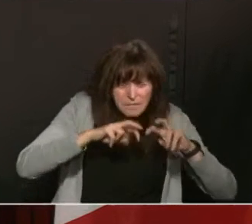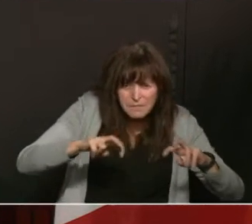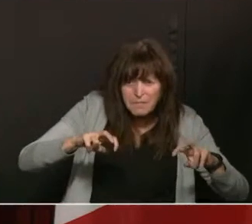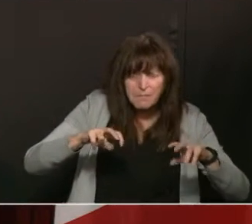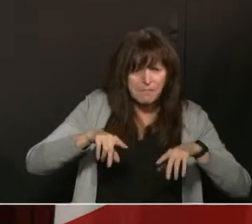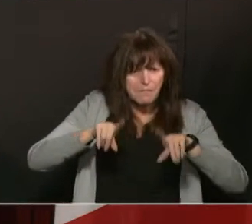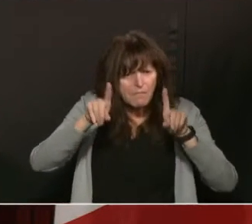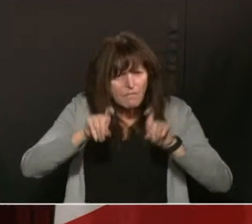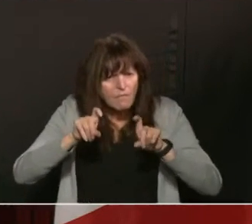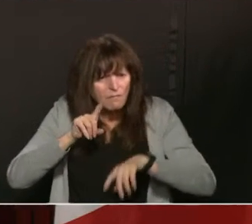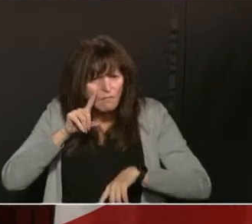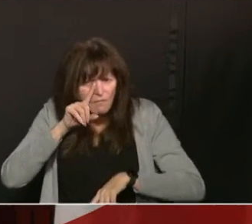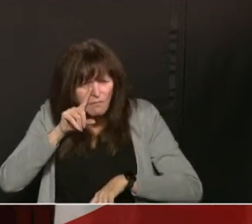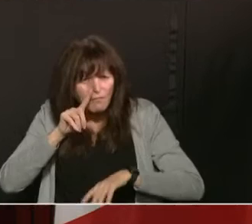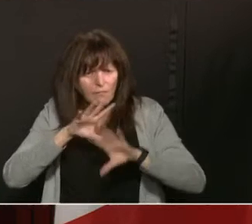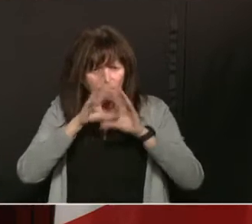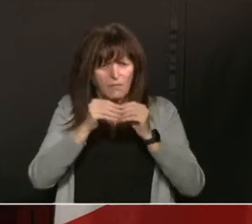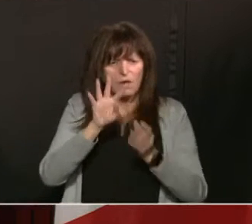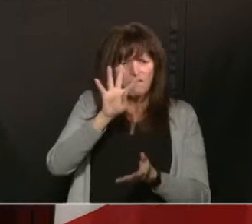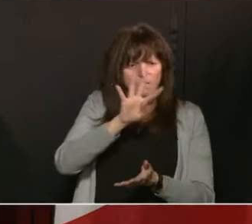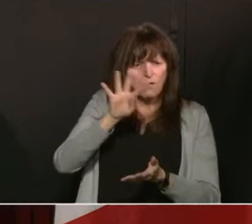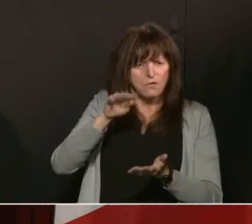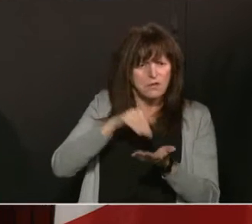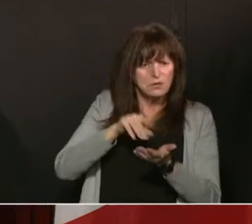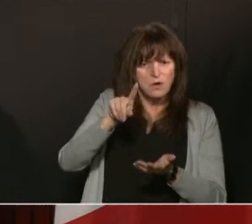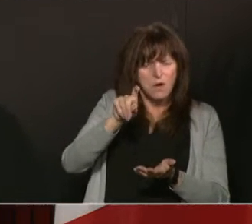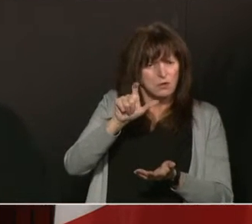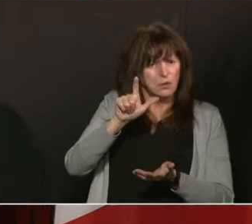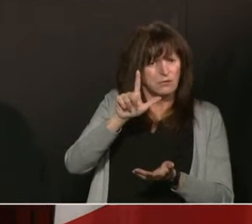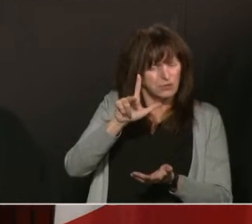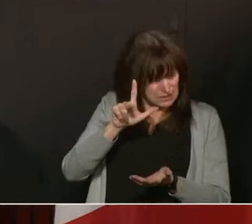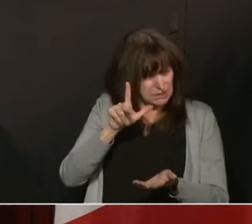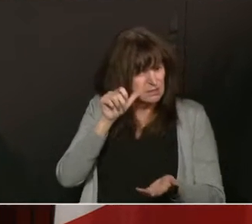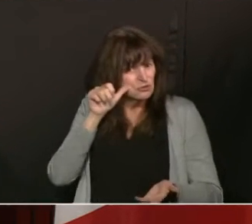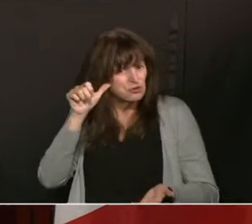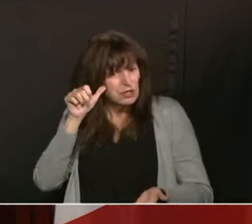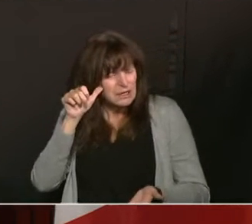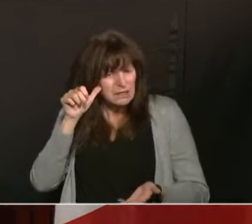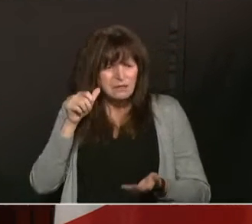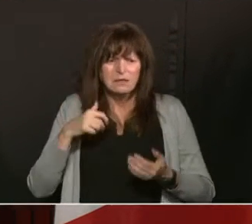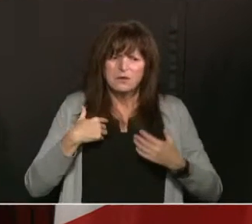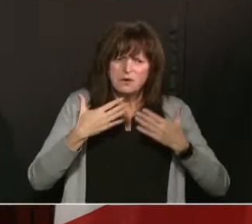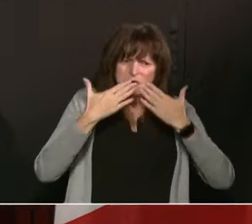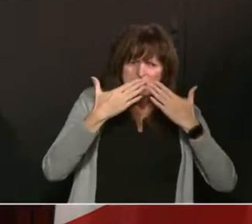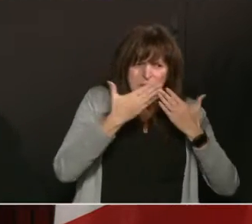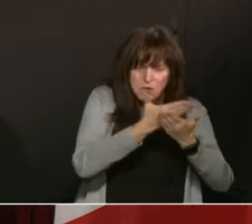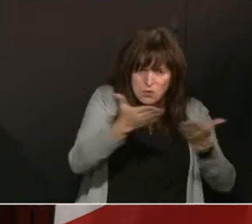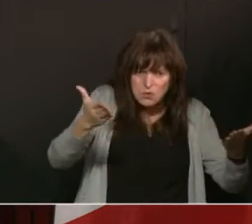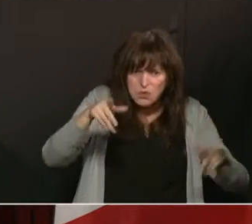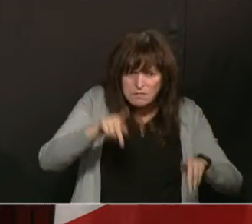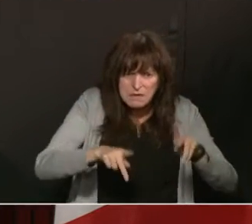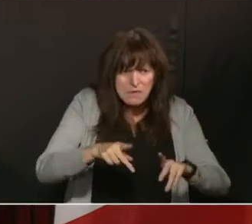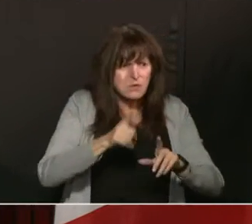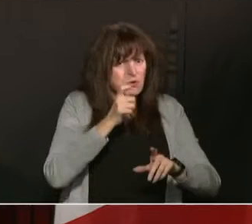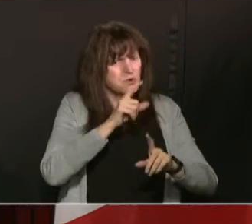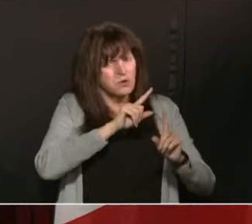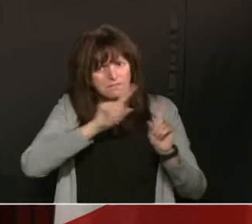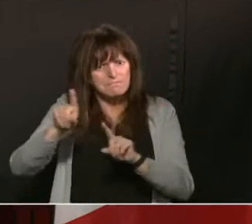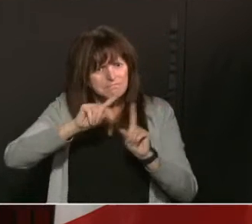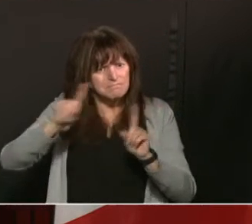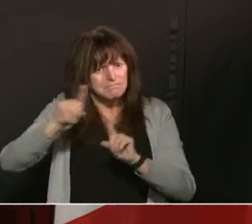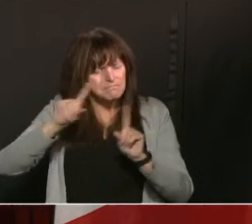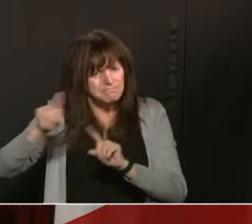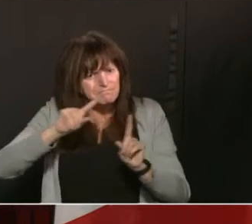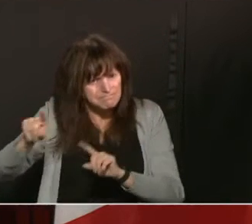44,123 tests yesterday. Thank you to everyone that came forward to get tested. Increasing demand is making it